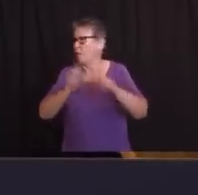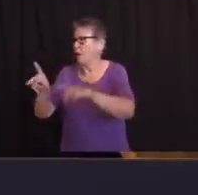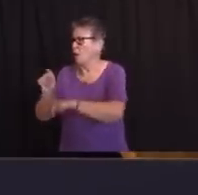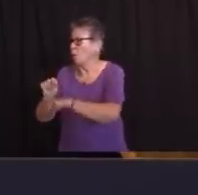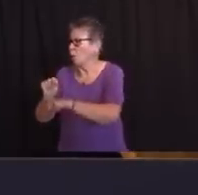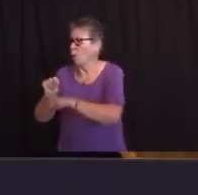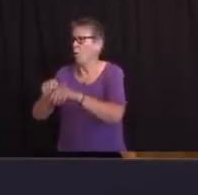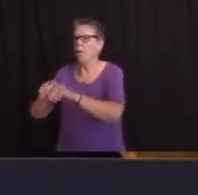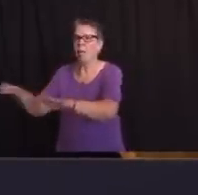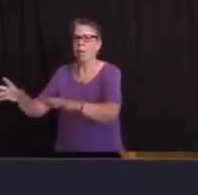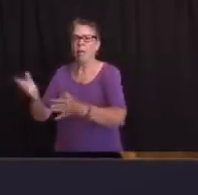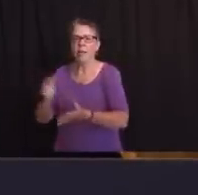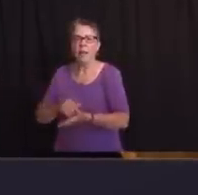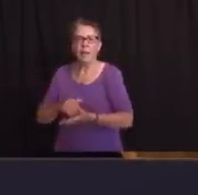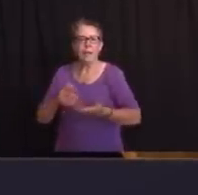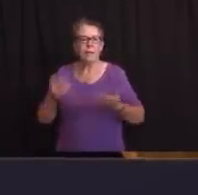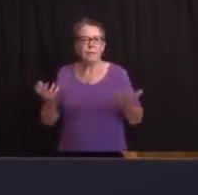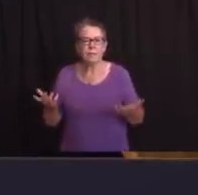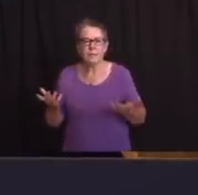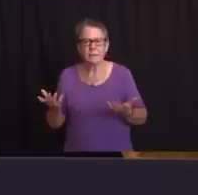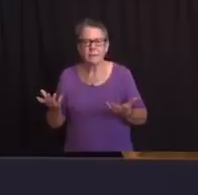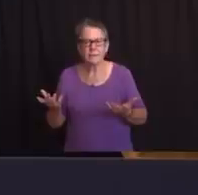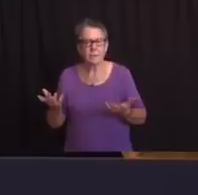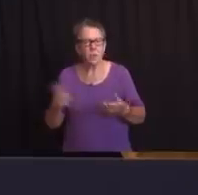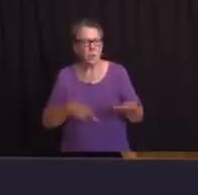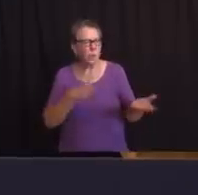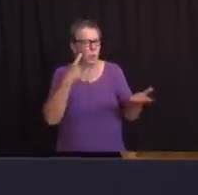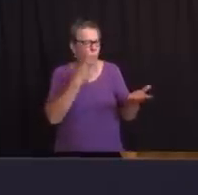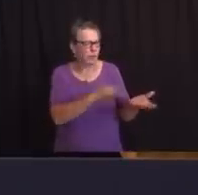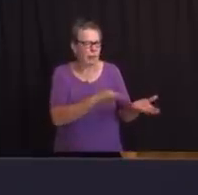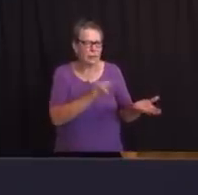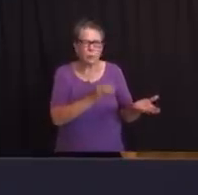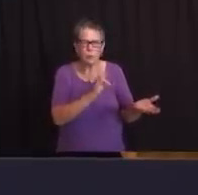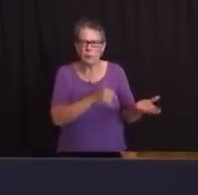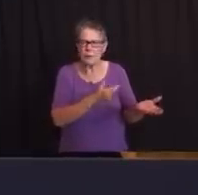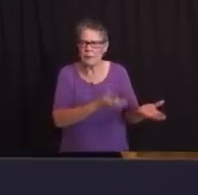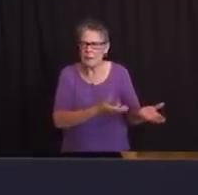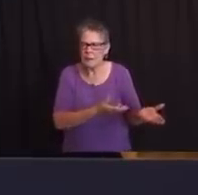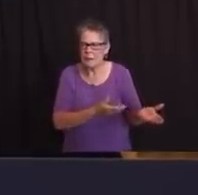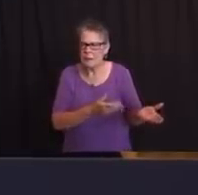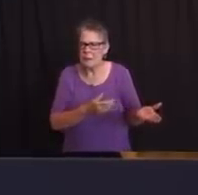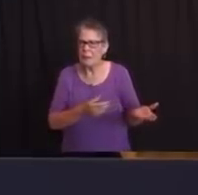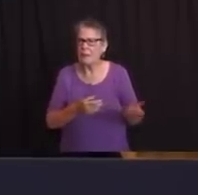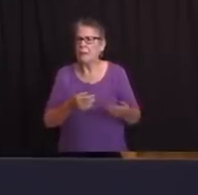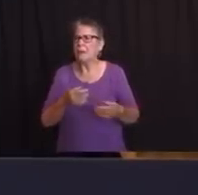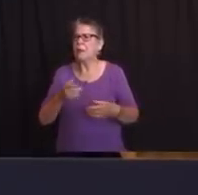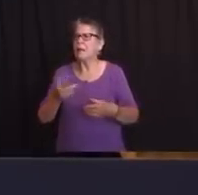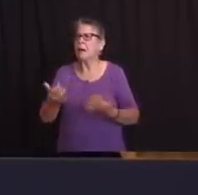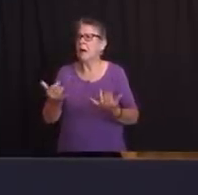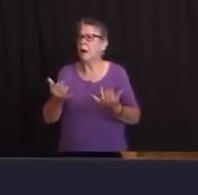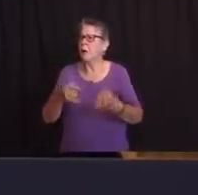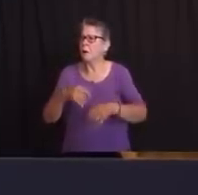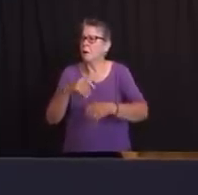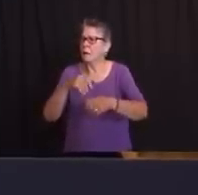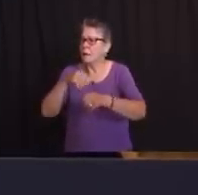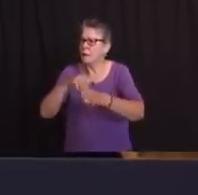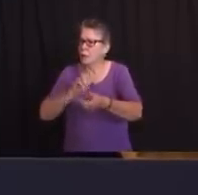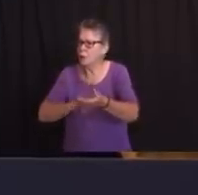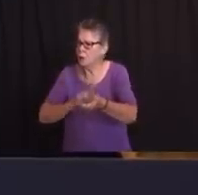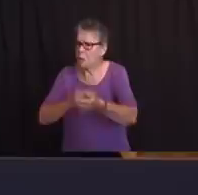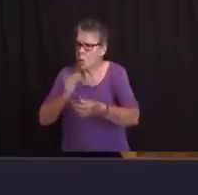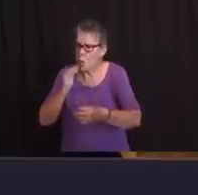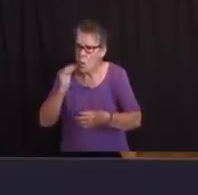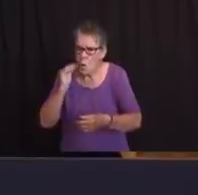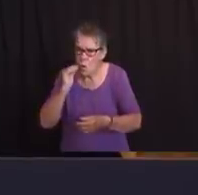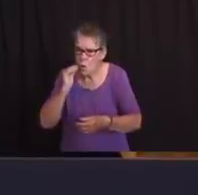the level of vaccination in these settings, at least at the level that we're seeing statewide, if